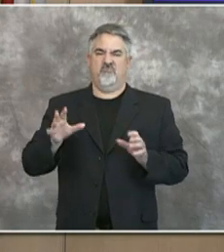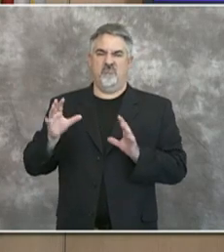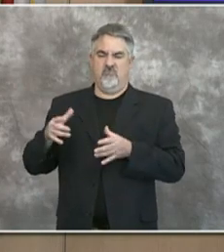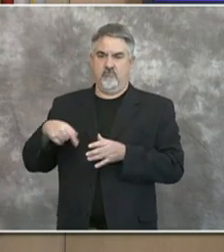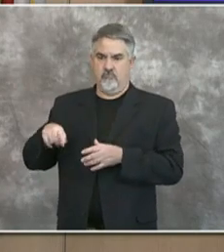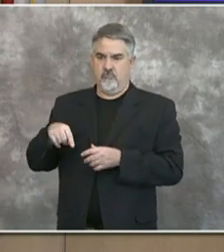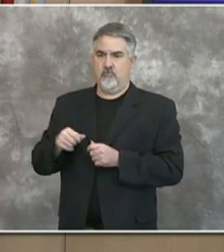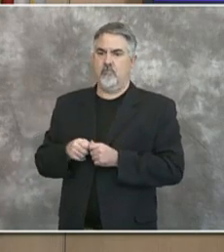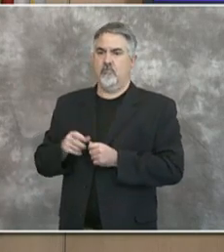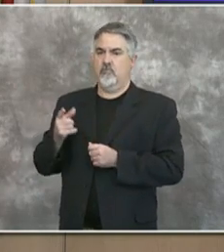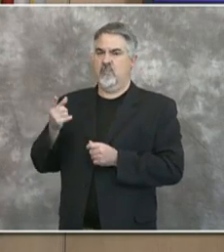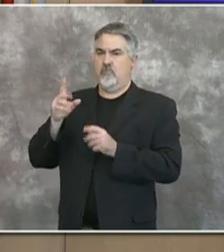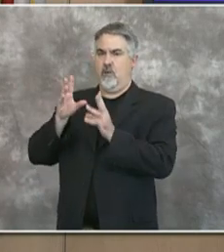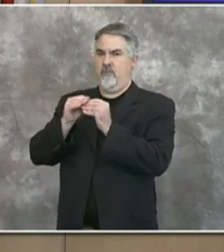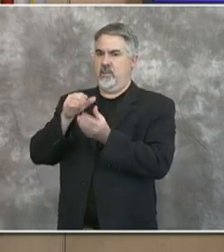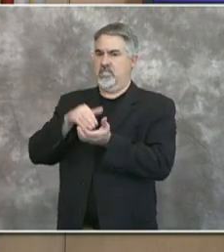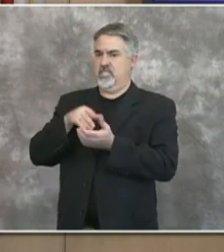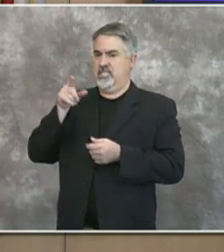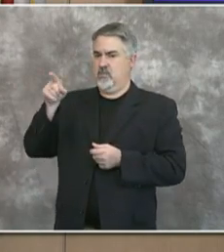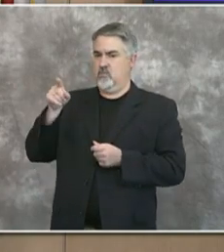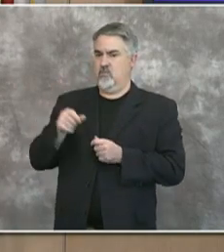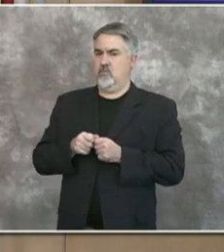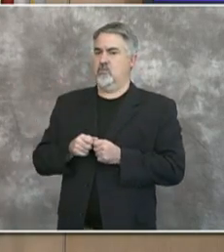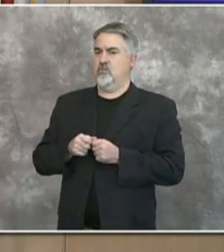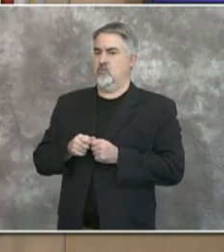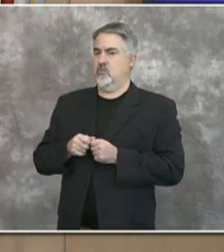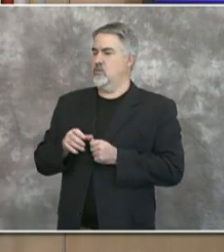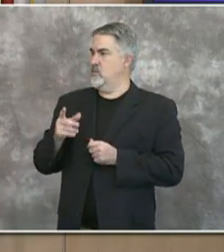and Supervisor Fletcher will respond to that question.